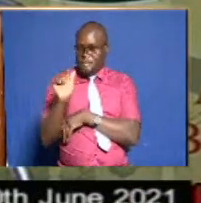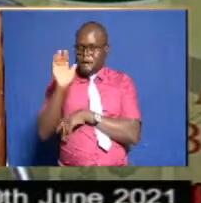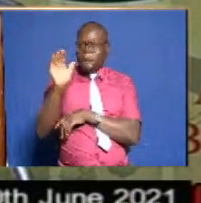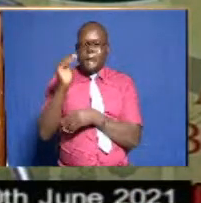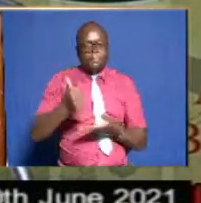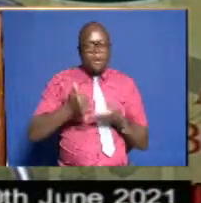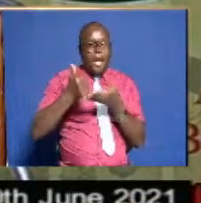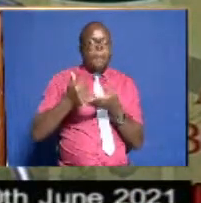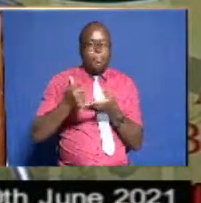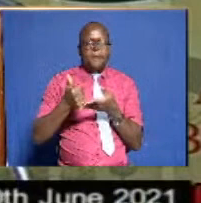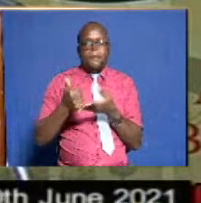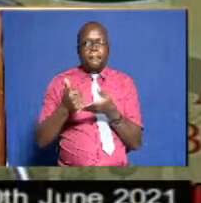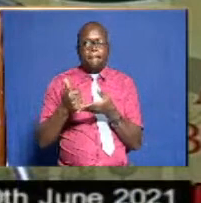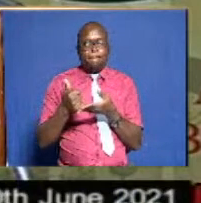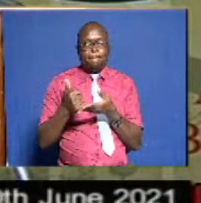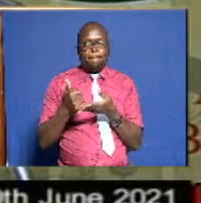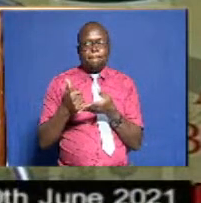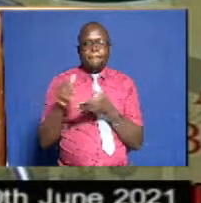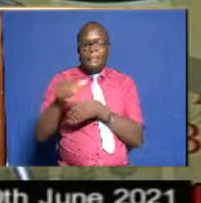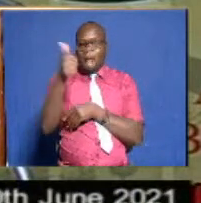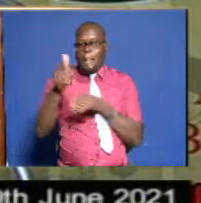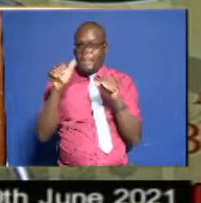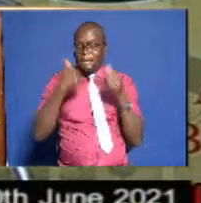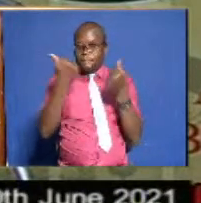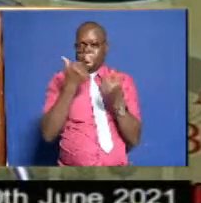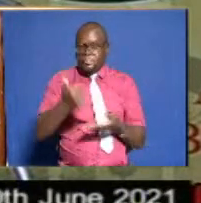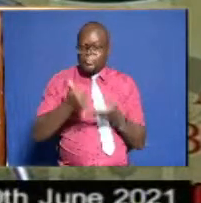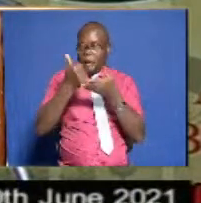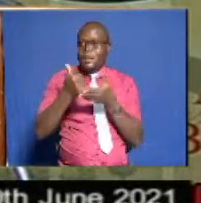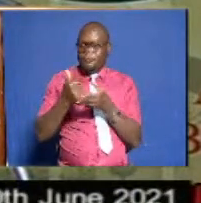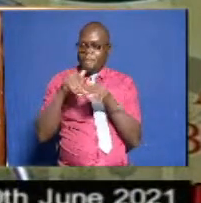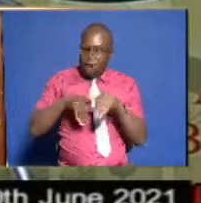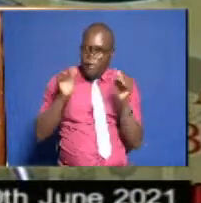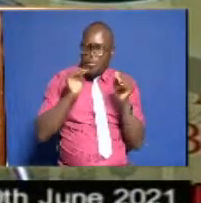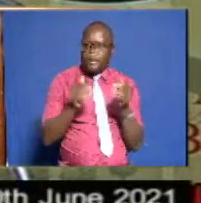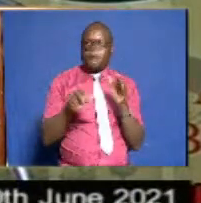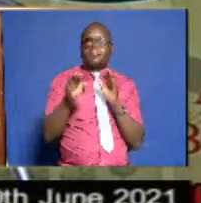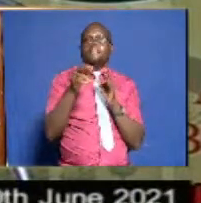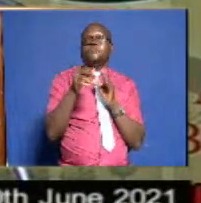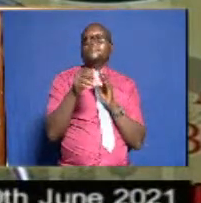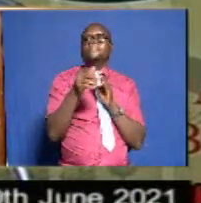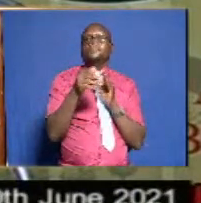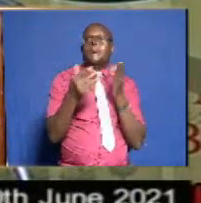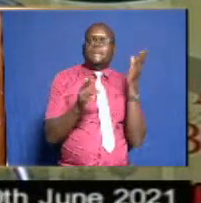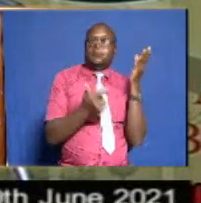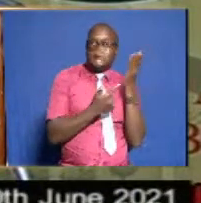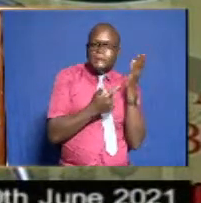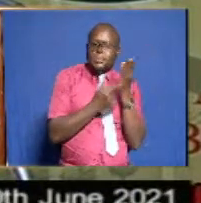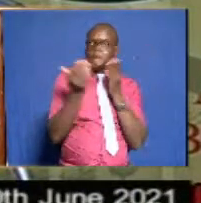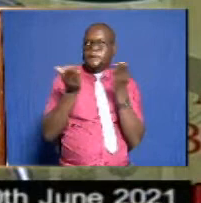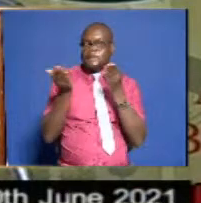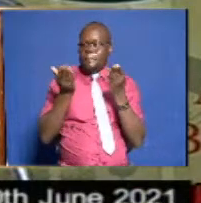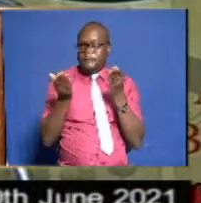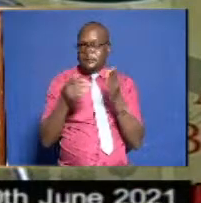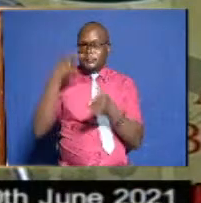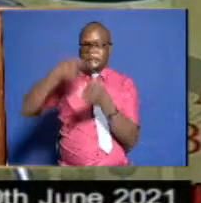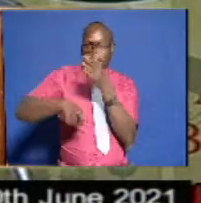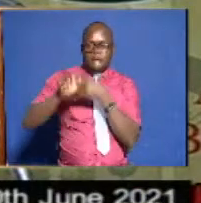intervention of other agencies to facilitate compliance with the provisions of the digital service tax.